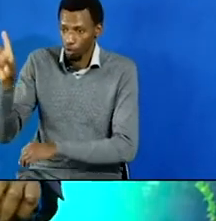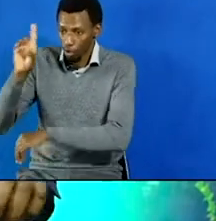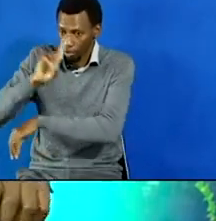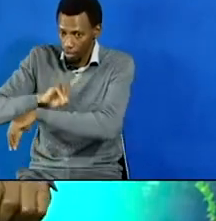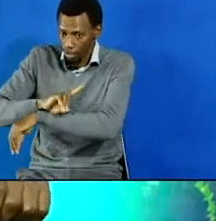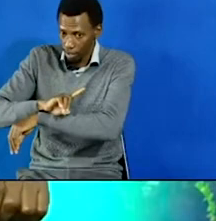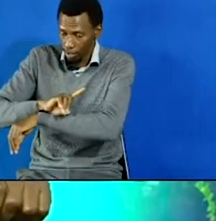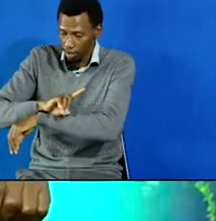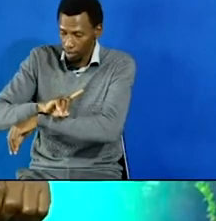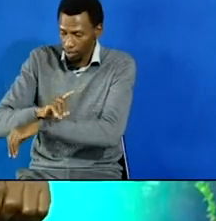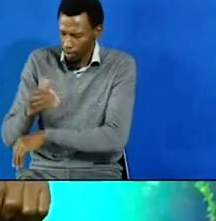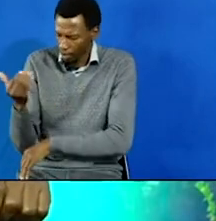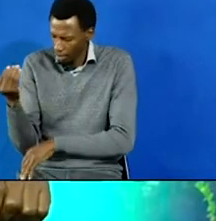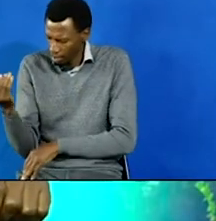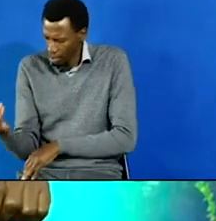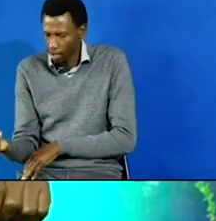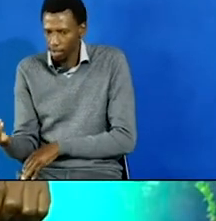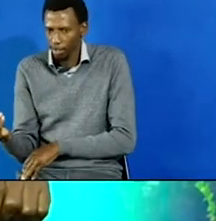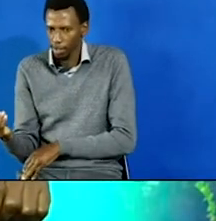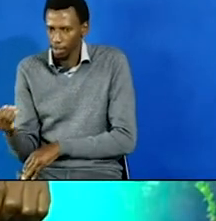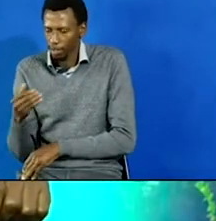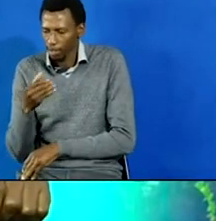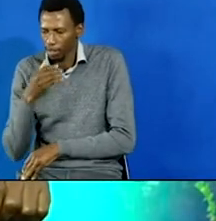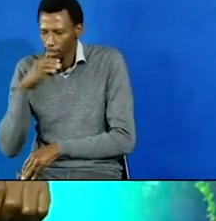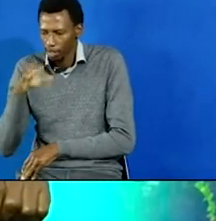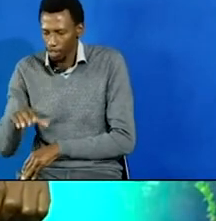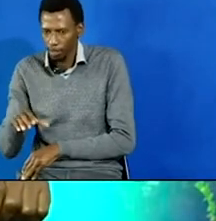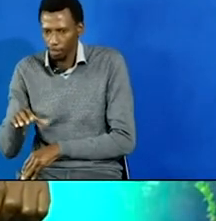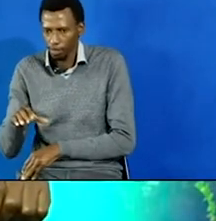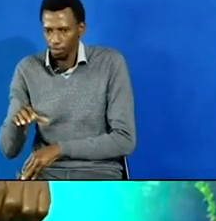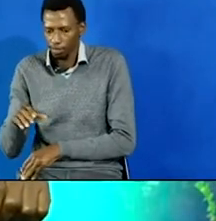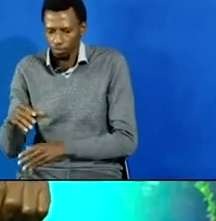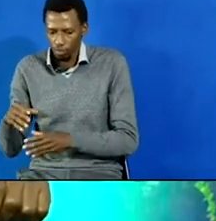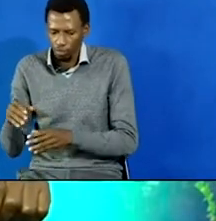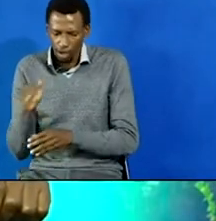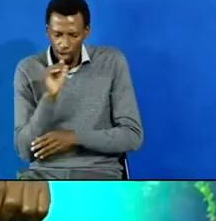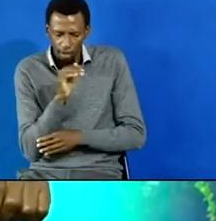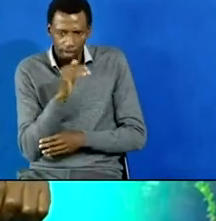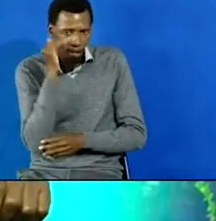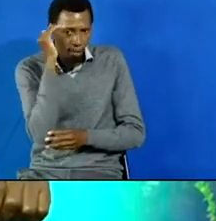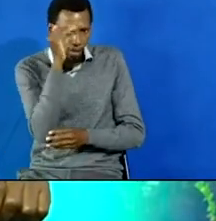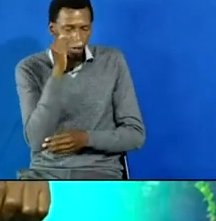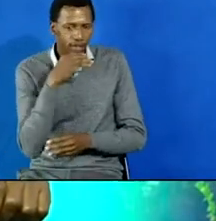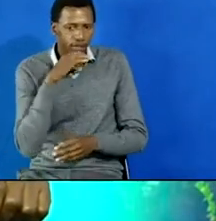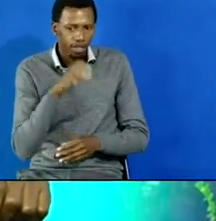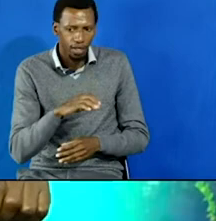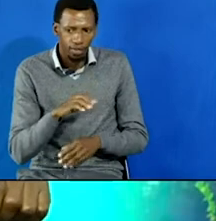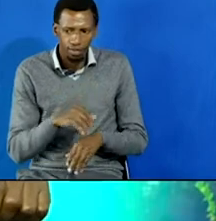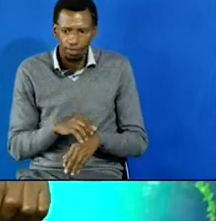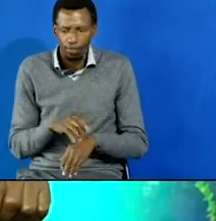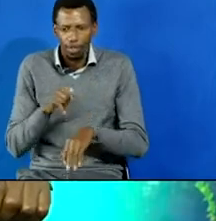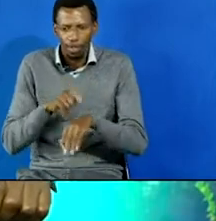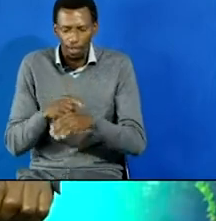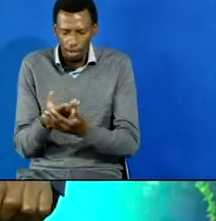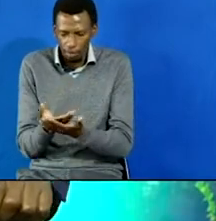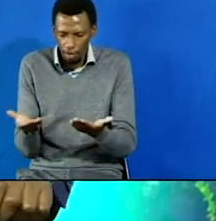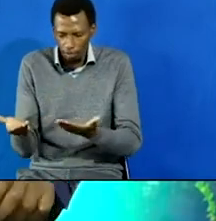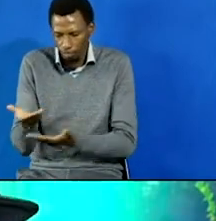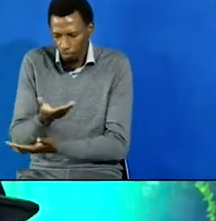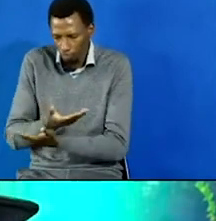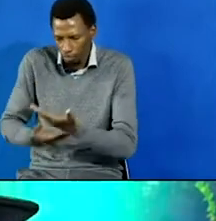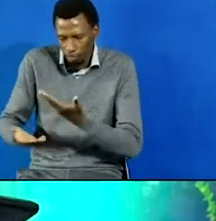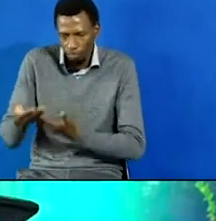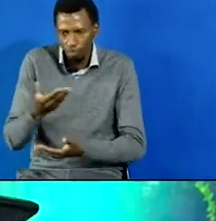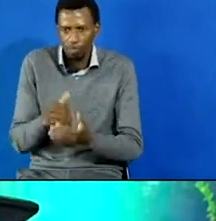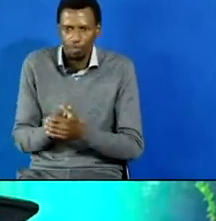the youngest son went to the elder son. And as they were sharing,